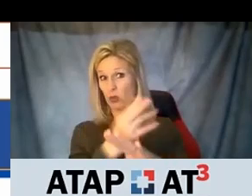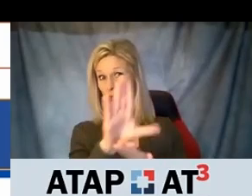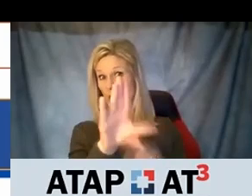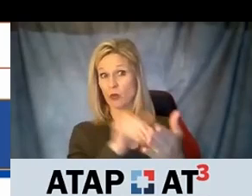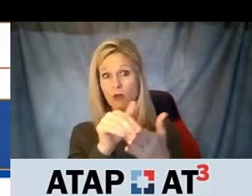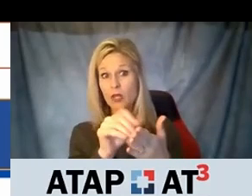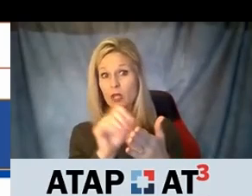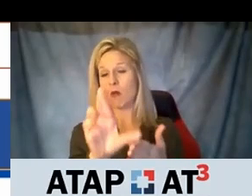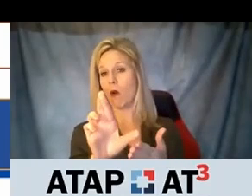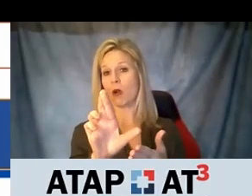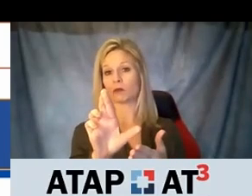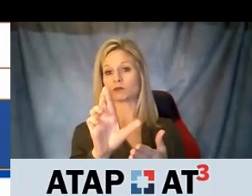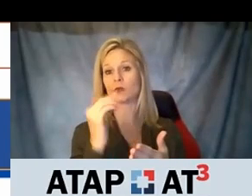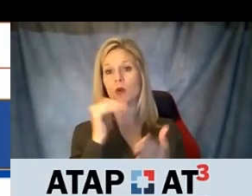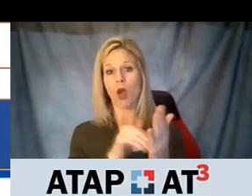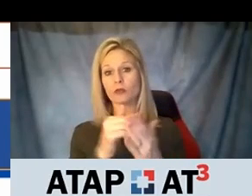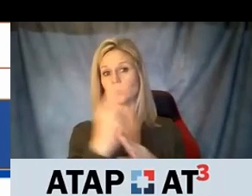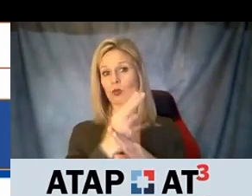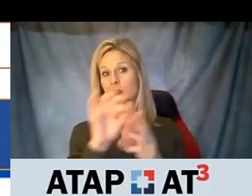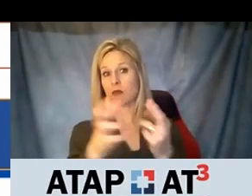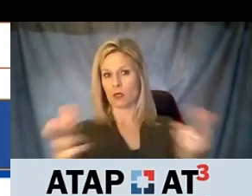or has been a regular resource for you?